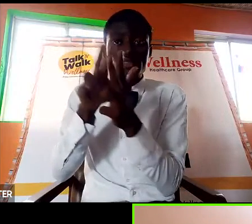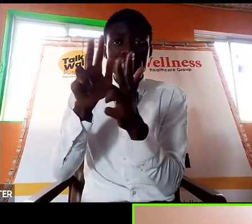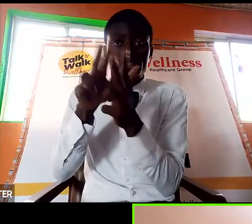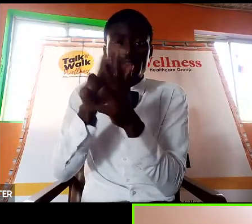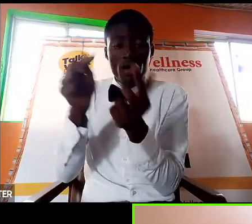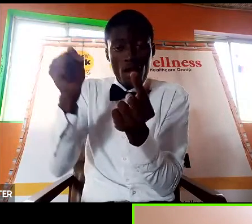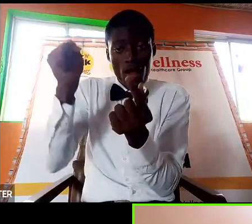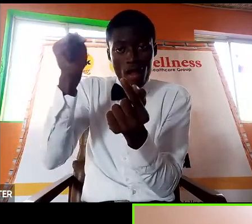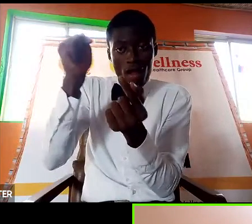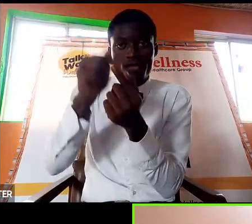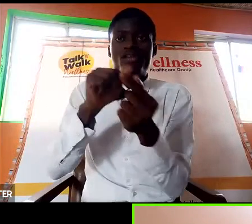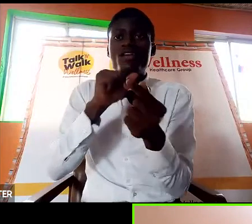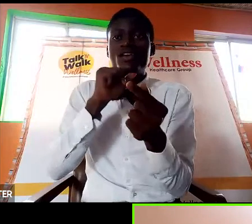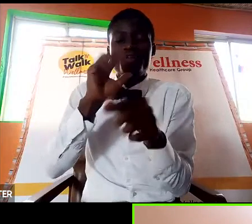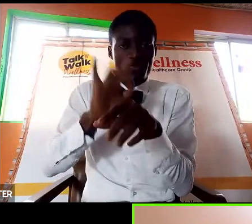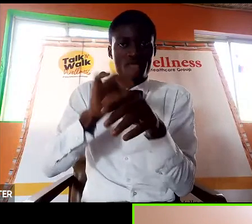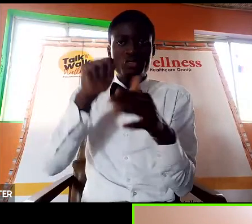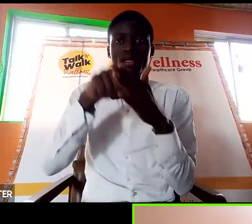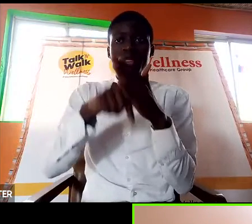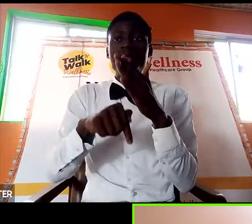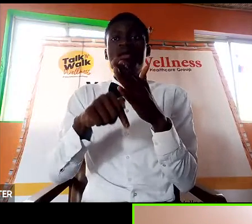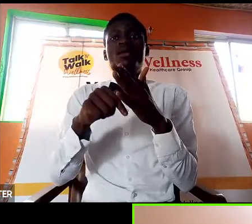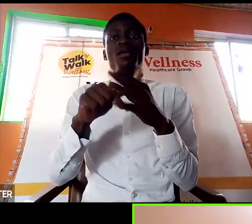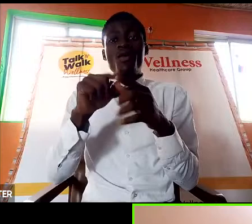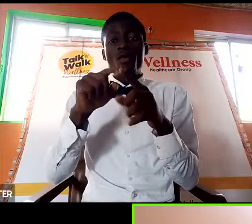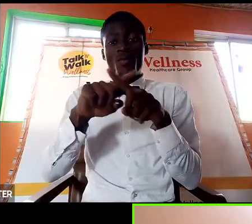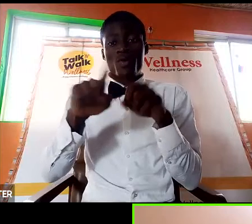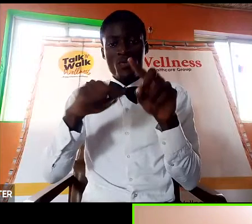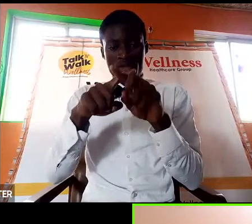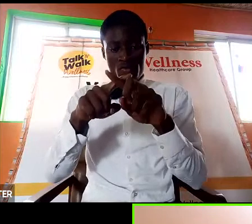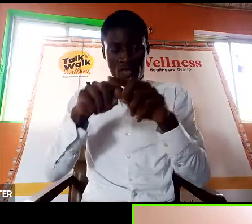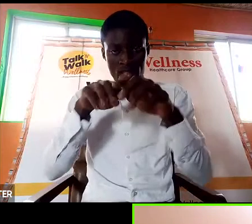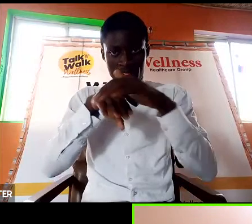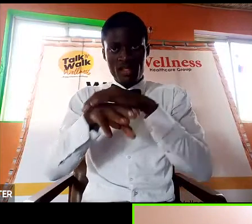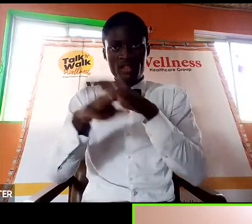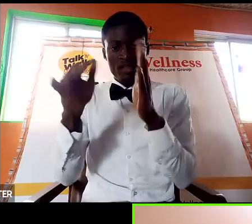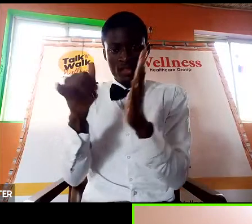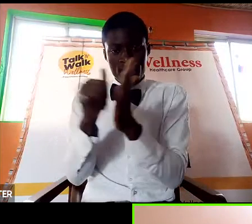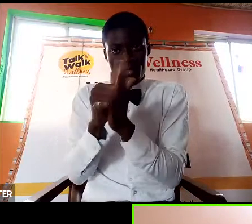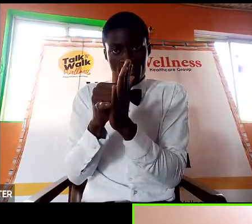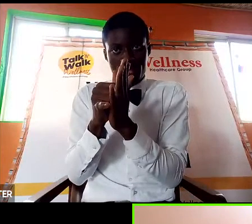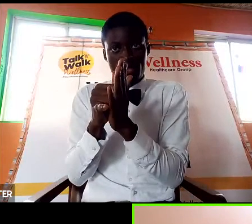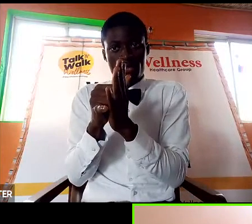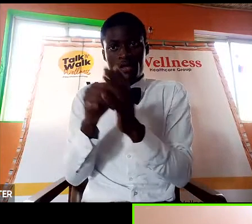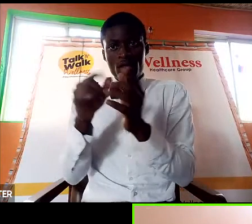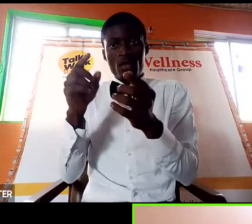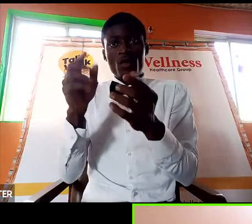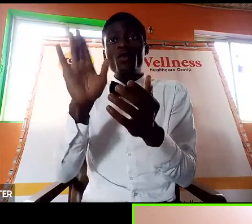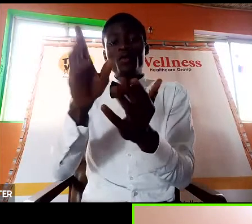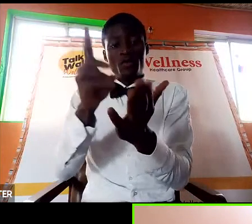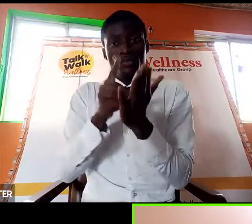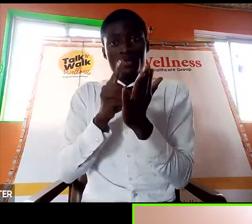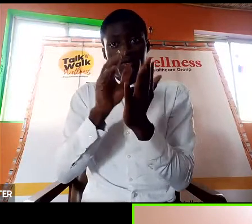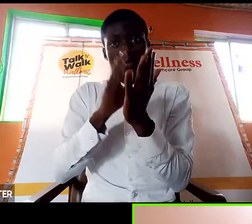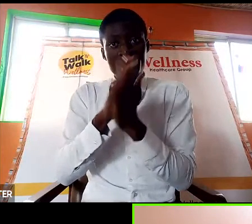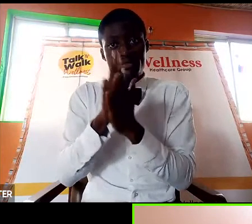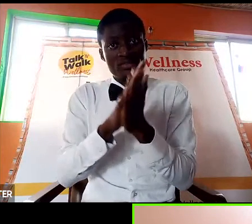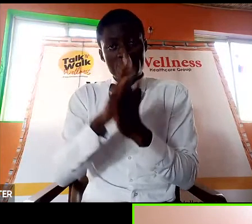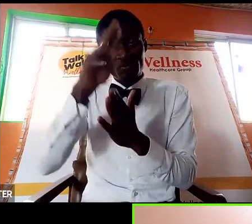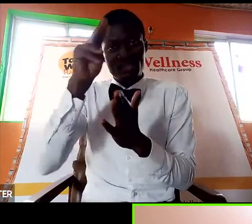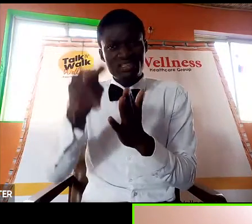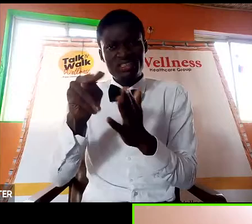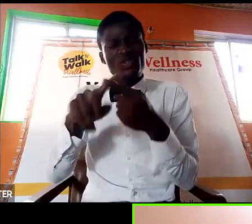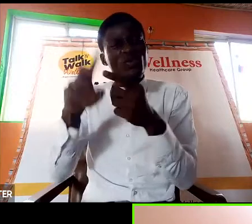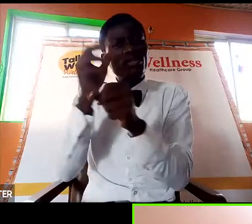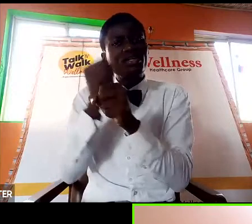you are getting into that act and your desire, your needs, what you want to get out of it is being met, then you can call it